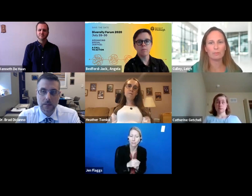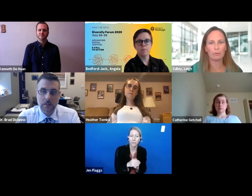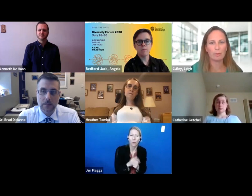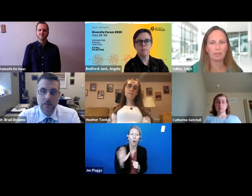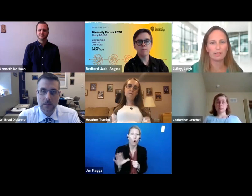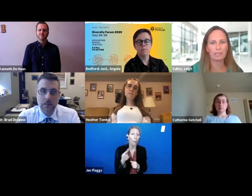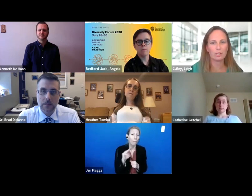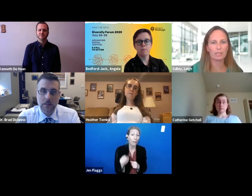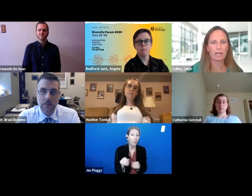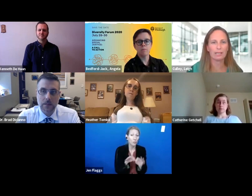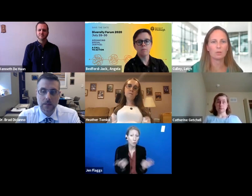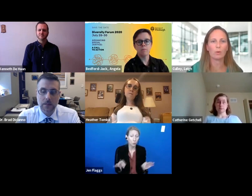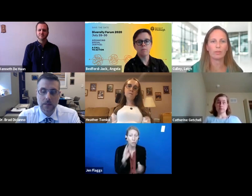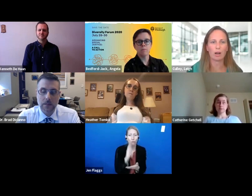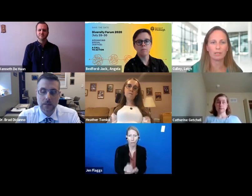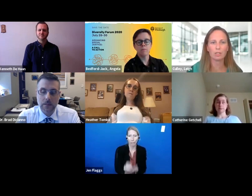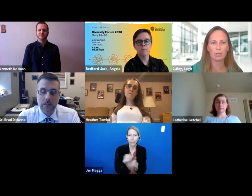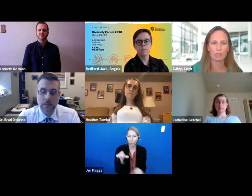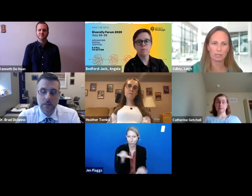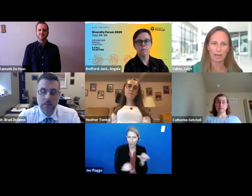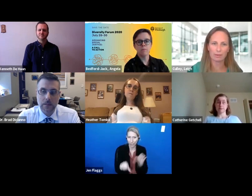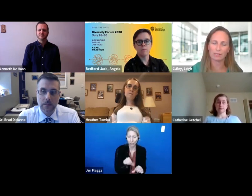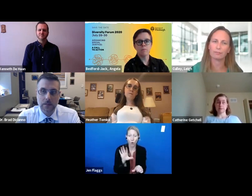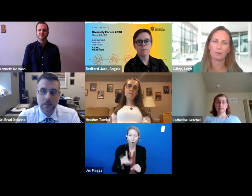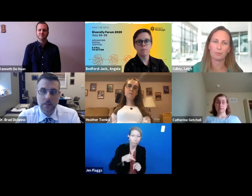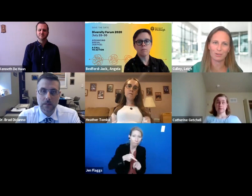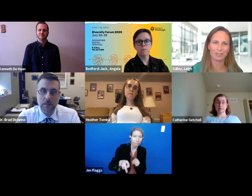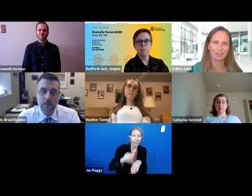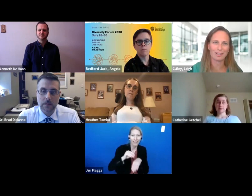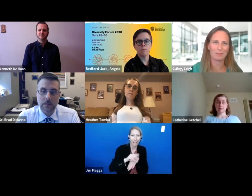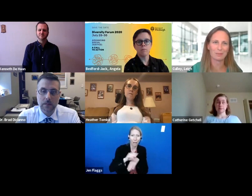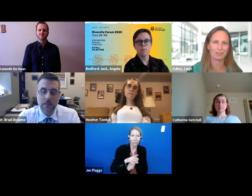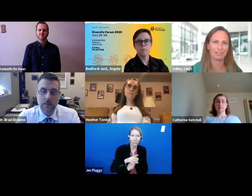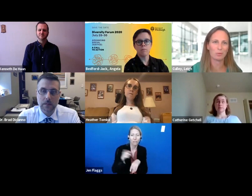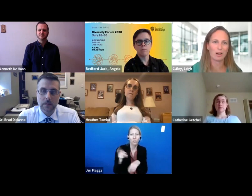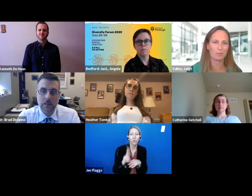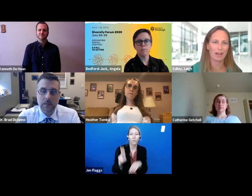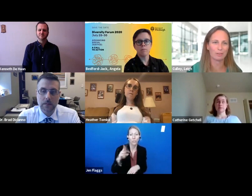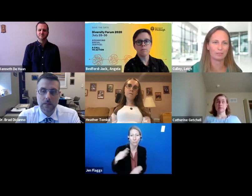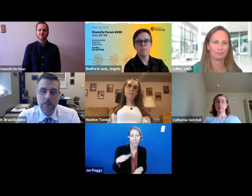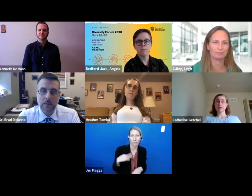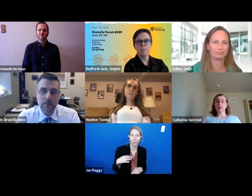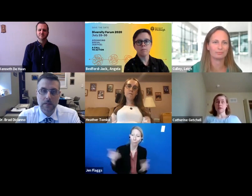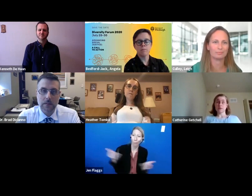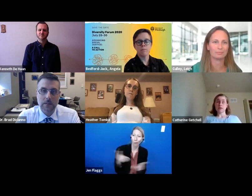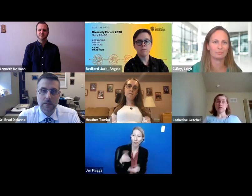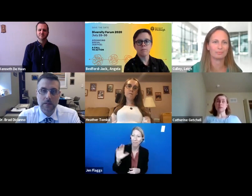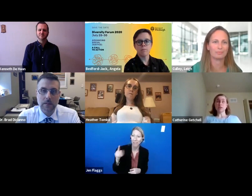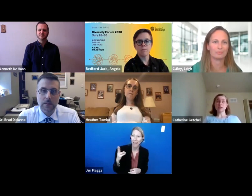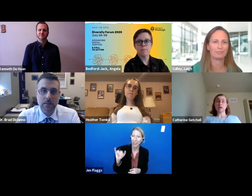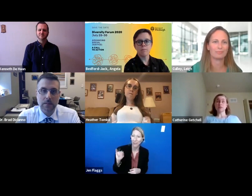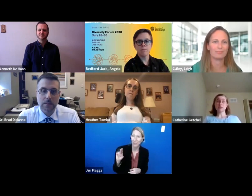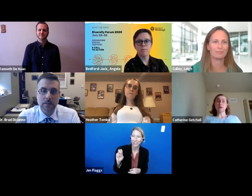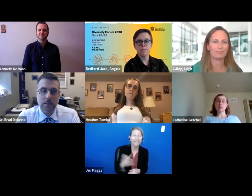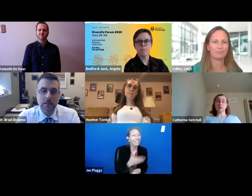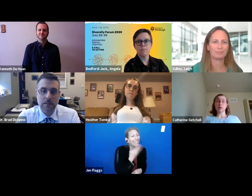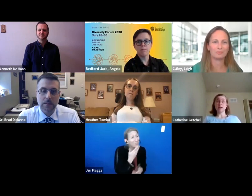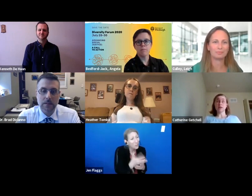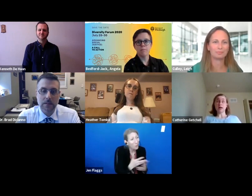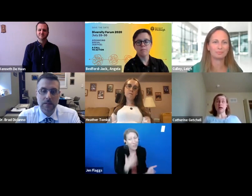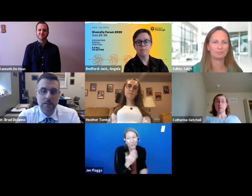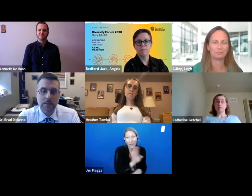in rehabilitation science with a concentration in counseling from the University of Pittsburgh. Welcome, Catherine. Thank you so much. Good